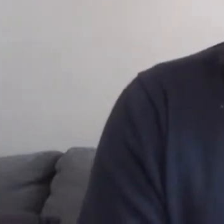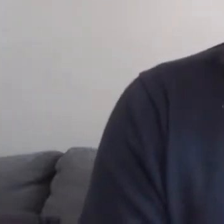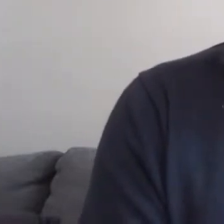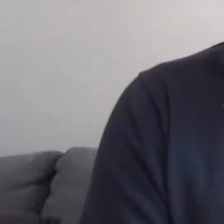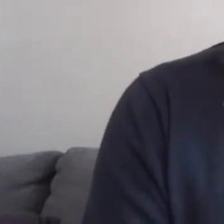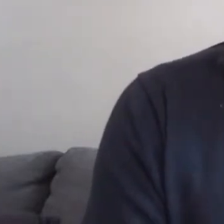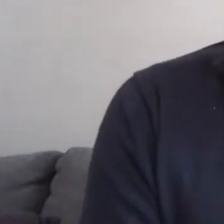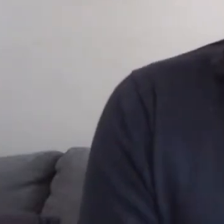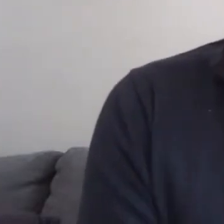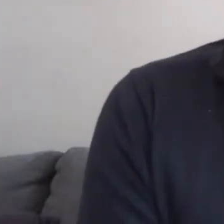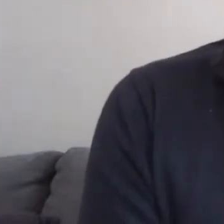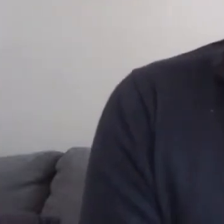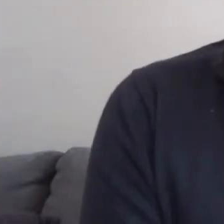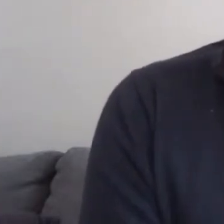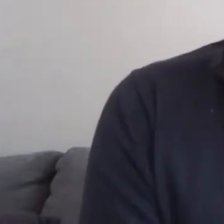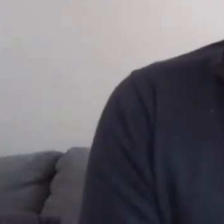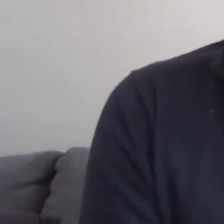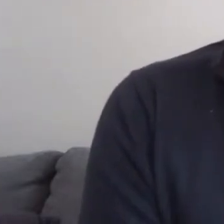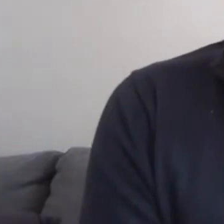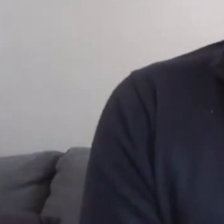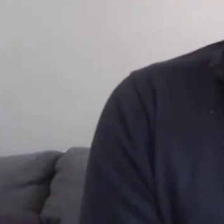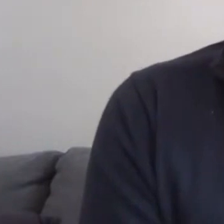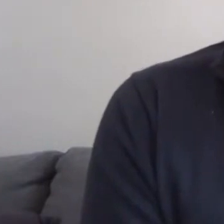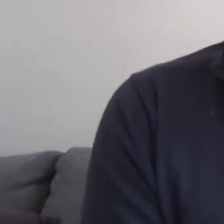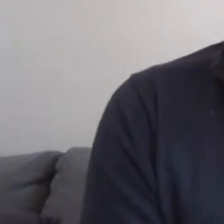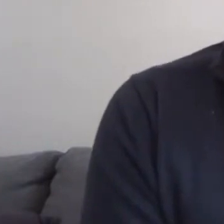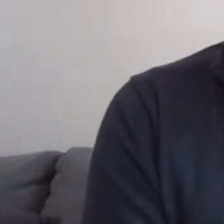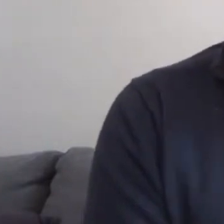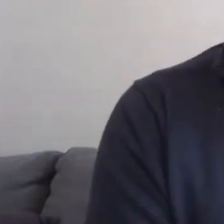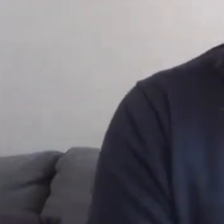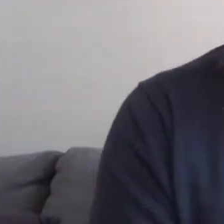8. We'll be reading verses 1 to 18.